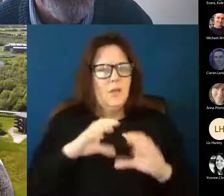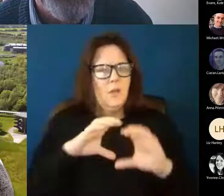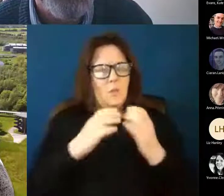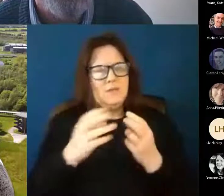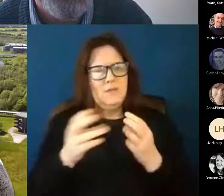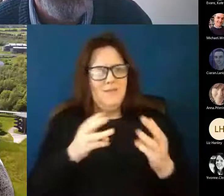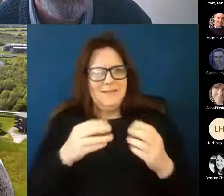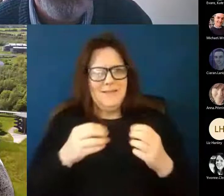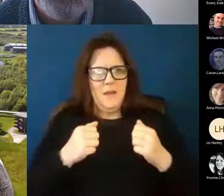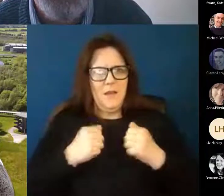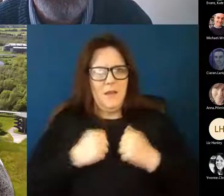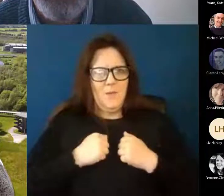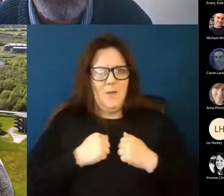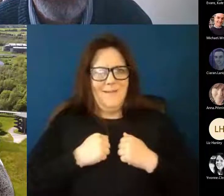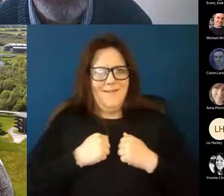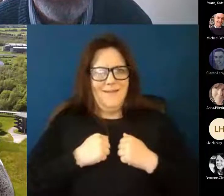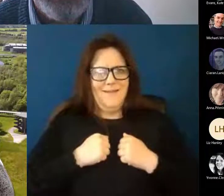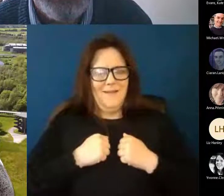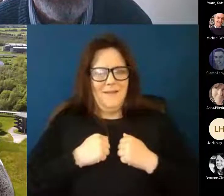our